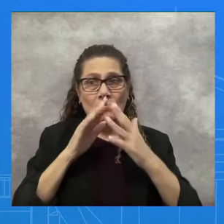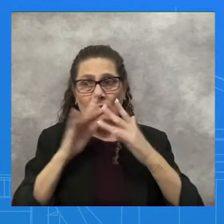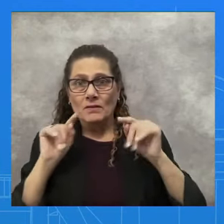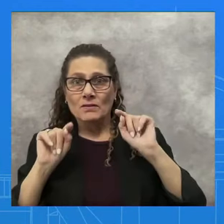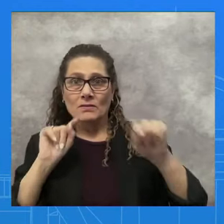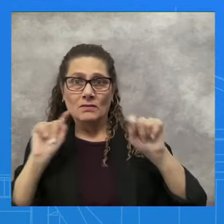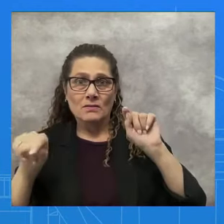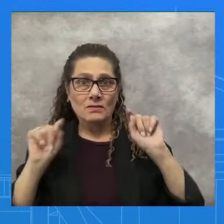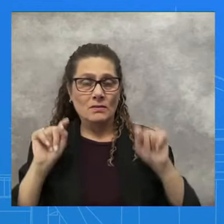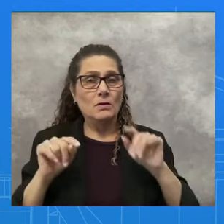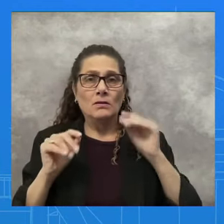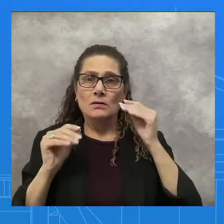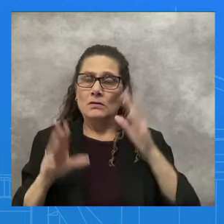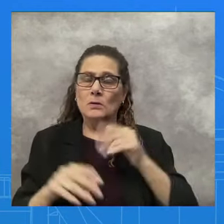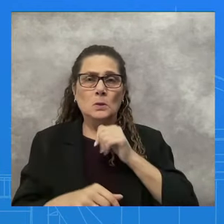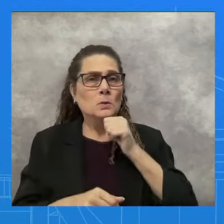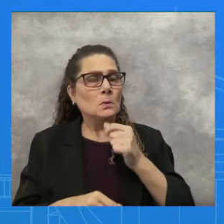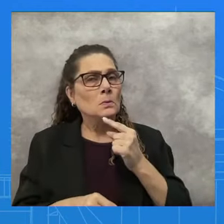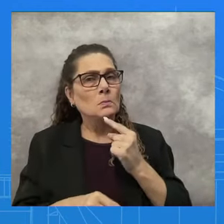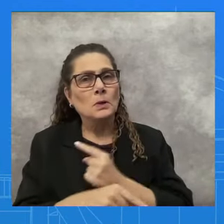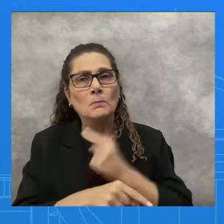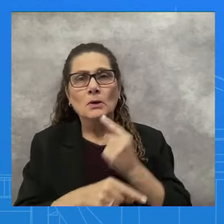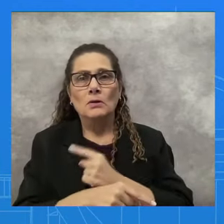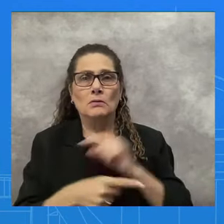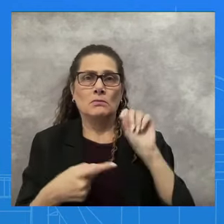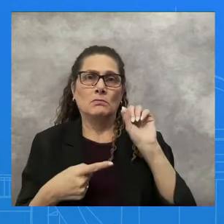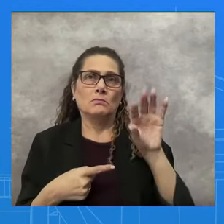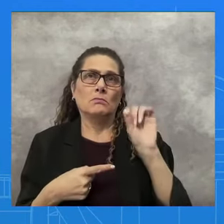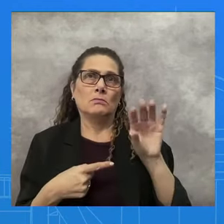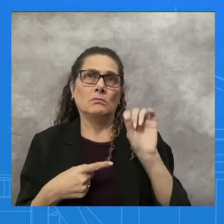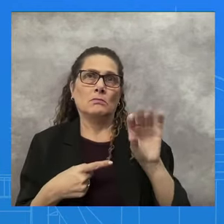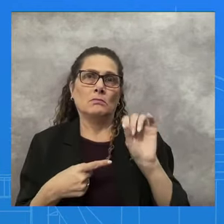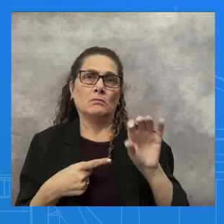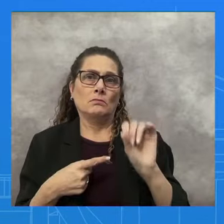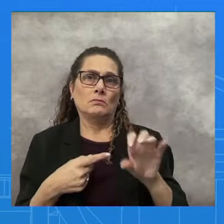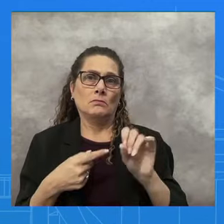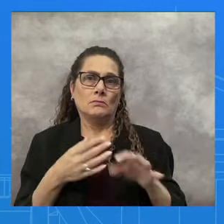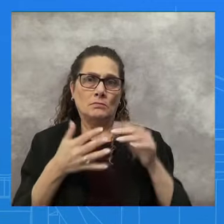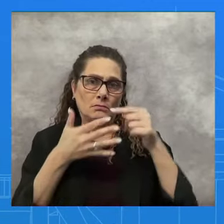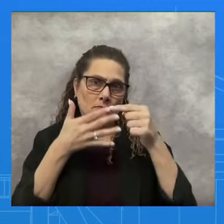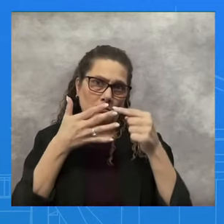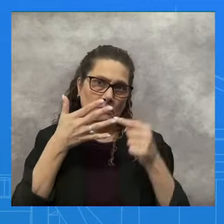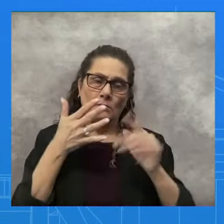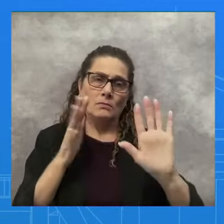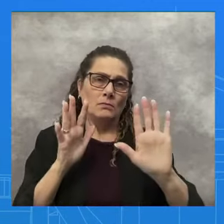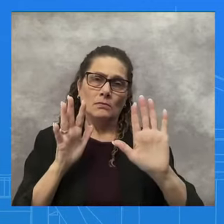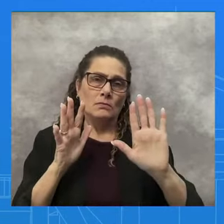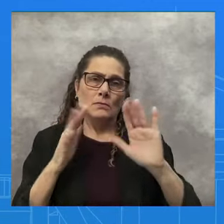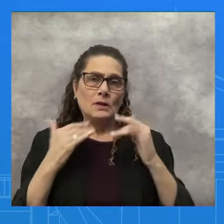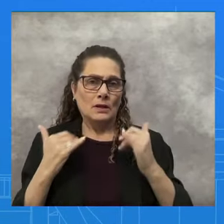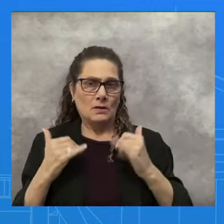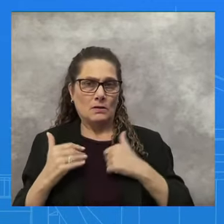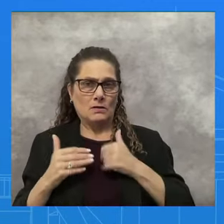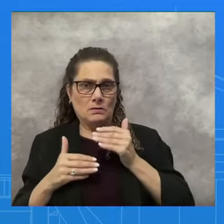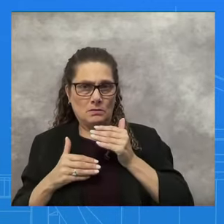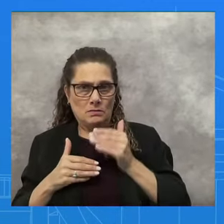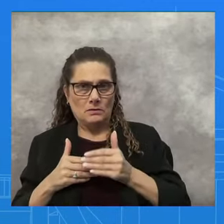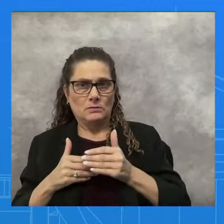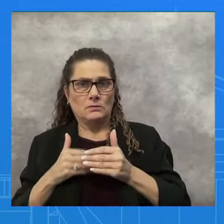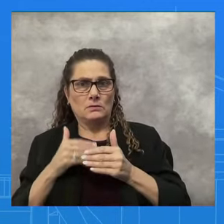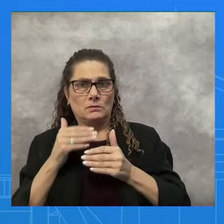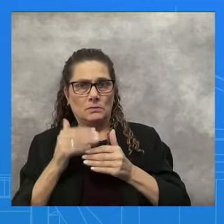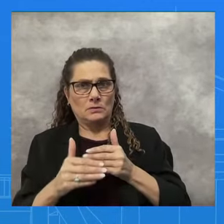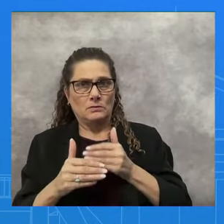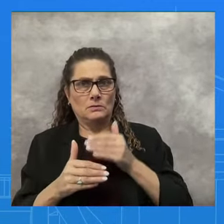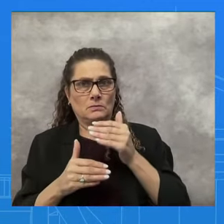too forthcoming in all the details of it as we work through this process. But as I said, as we do with every other downgrade, we'll get to a point, certainly,